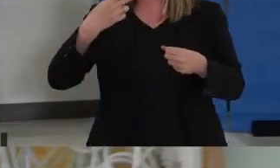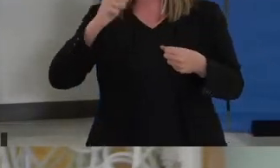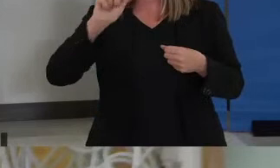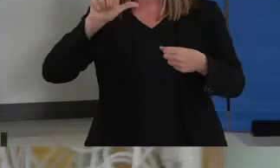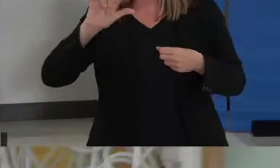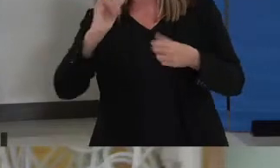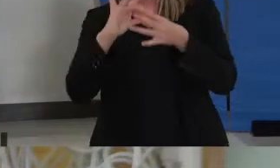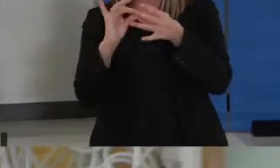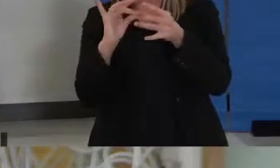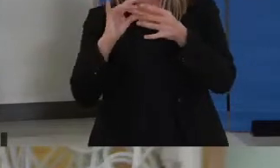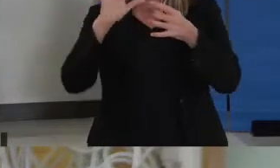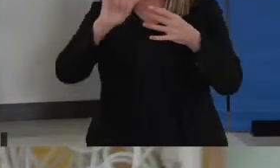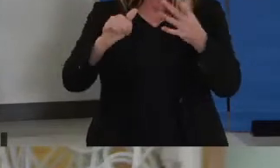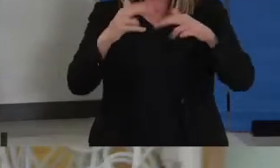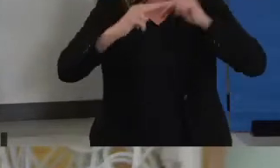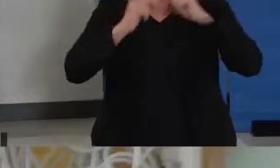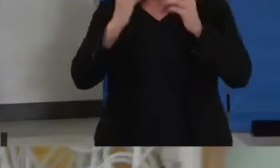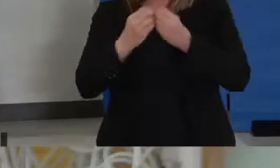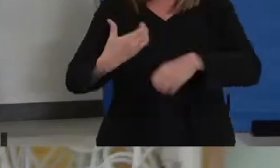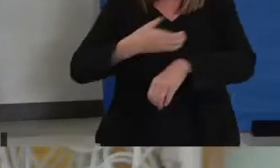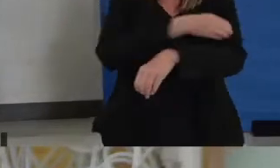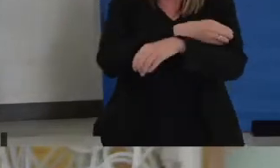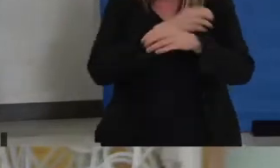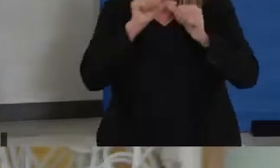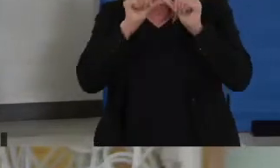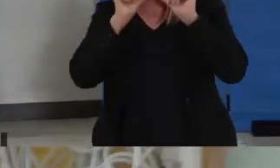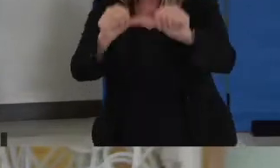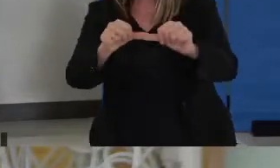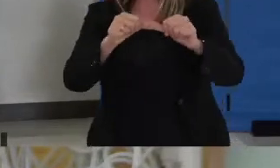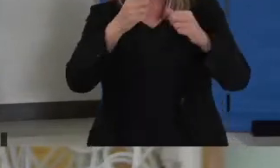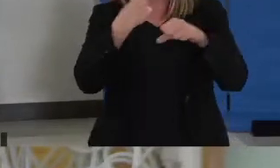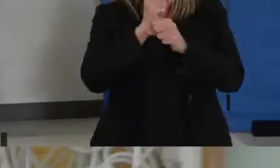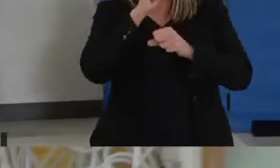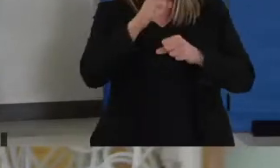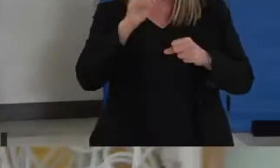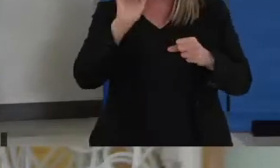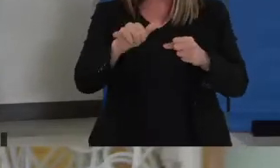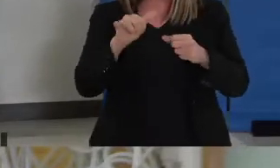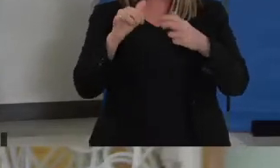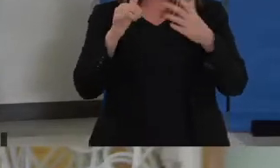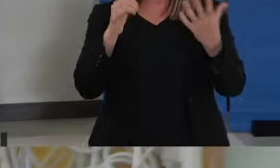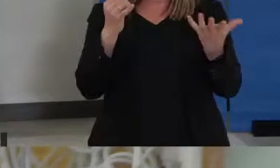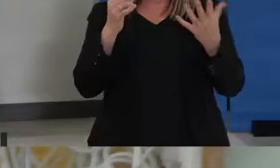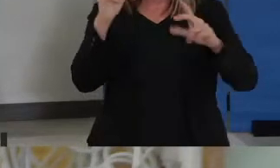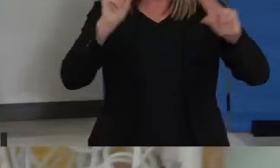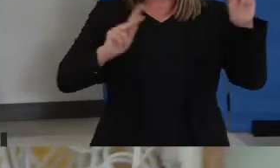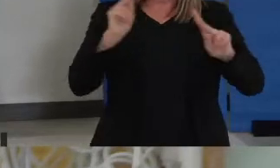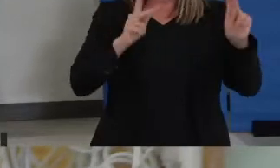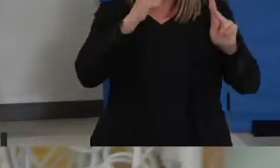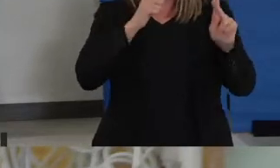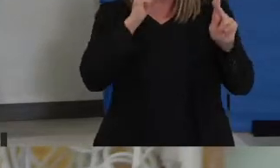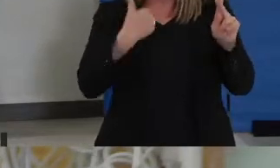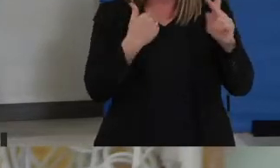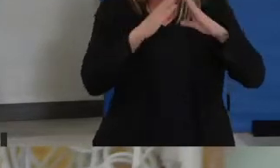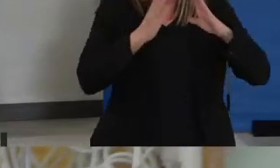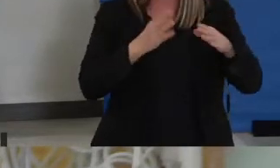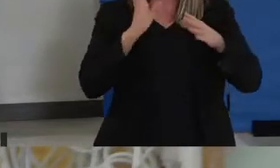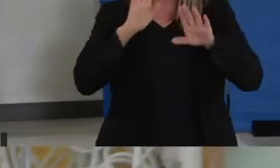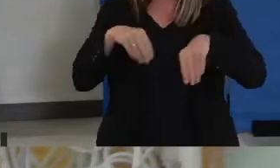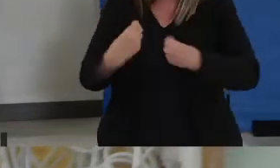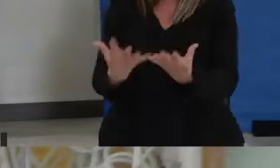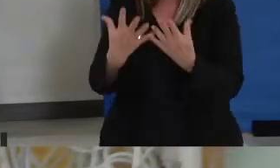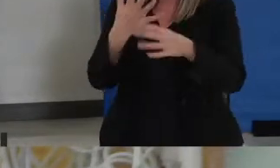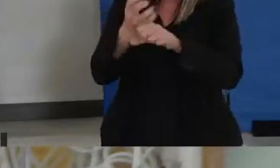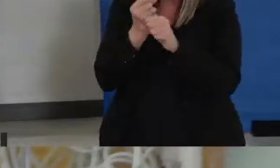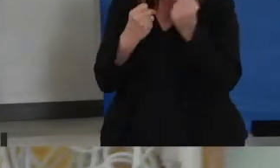building a more robust continuum to ensure that unhoused people receive the level of support and